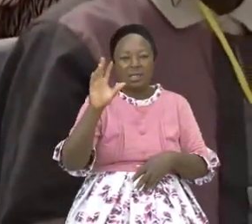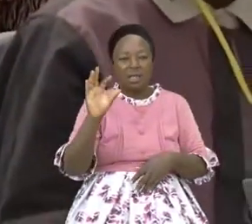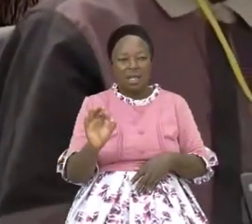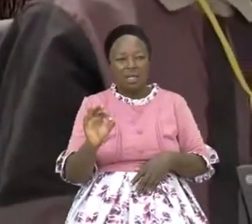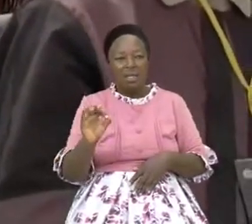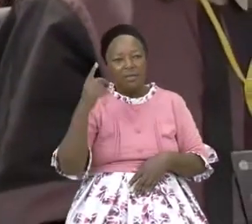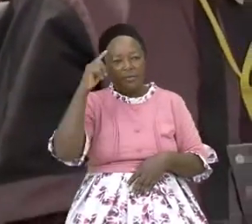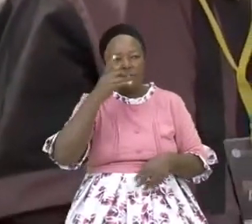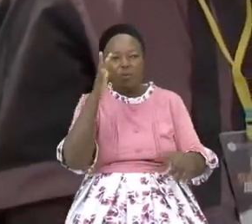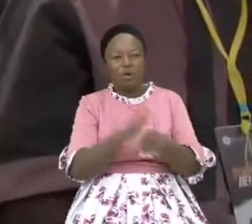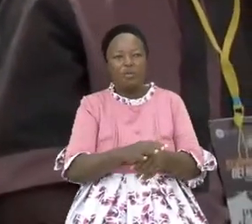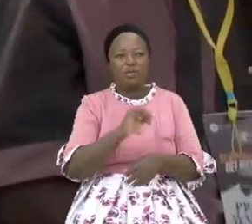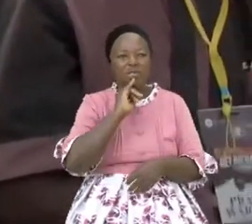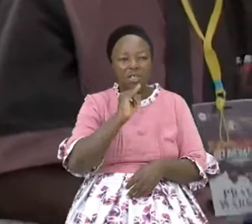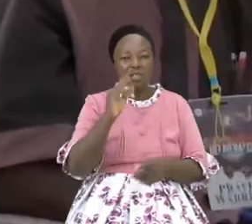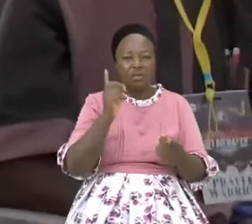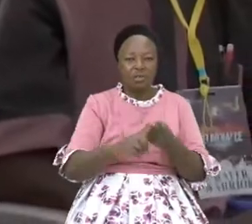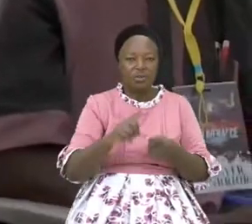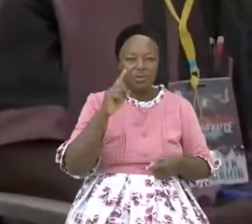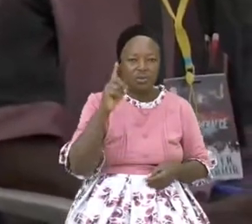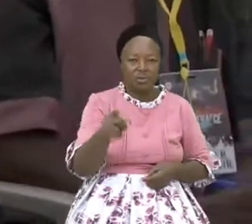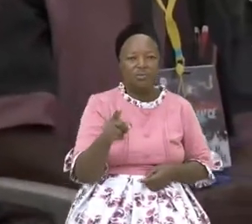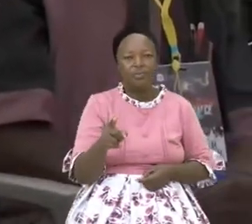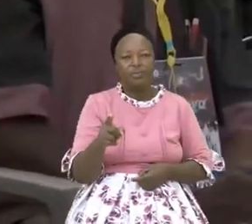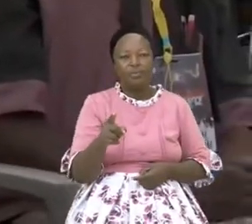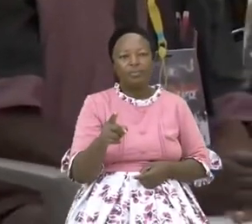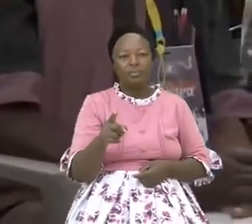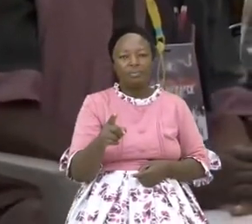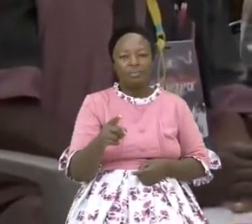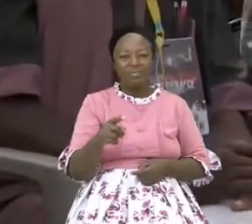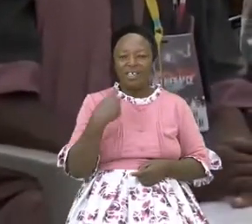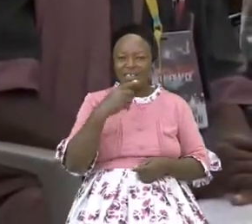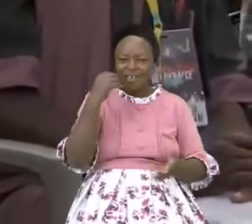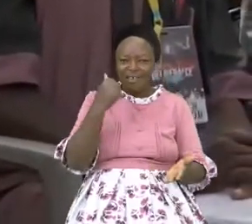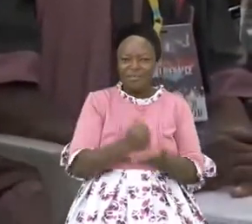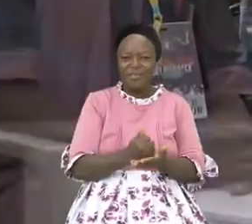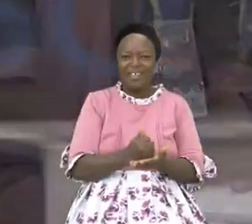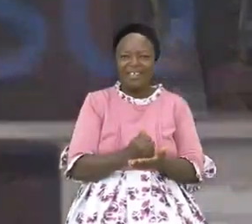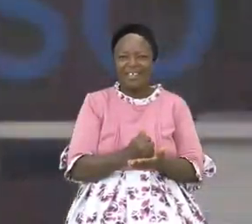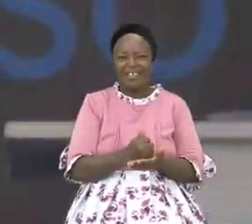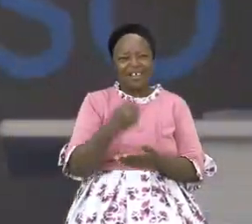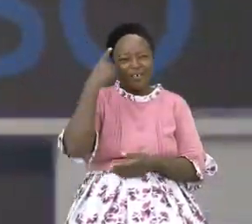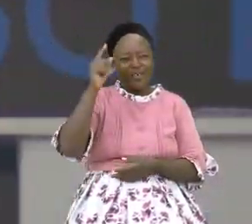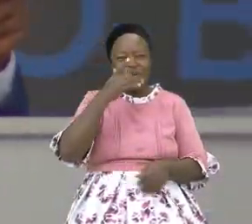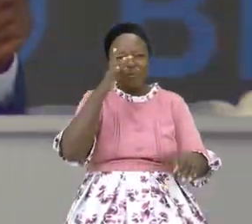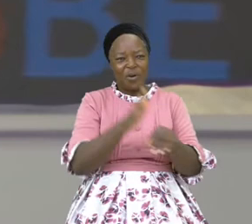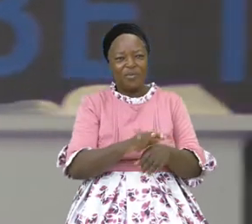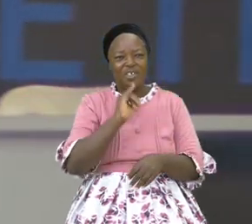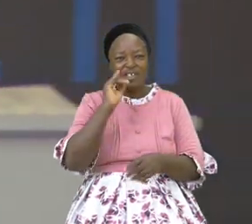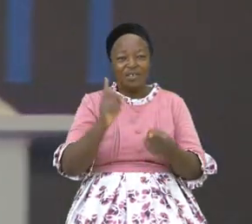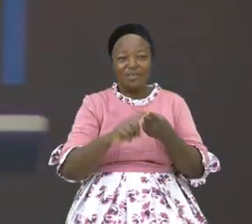the promise is unto you. I was waiting for an amen there. For the promise is unto